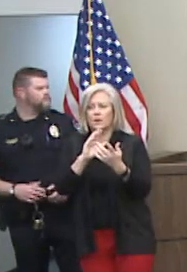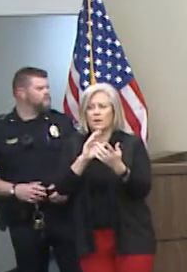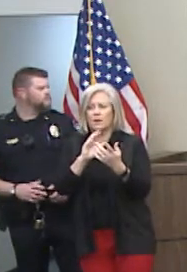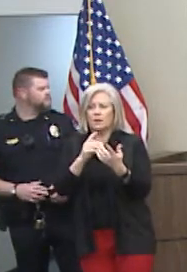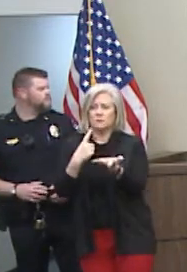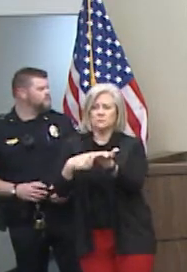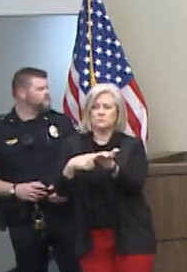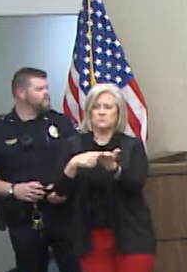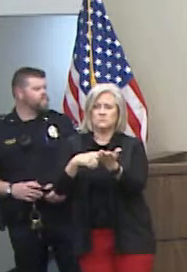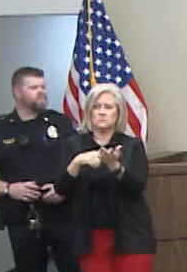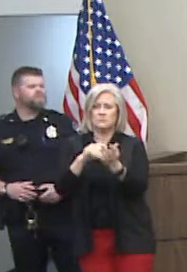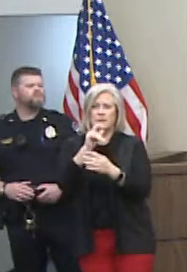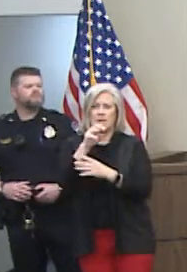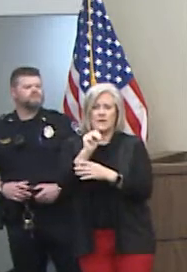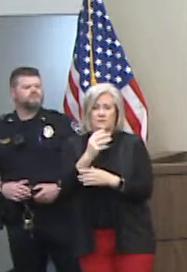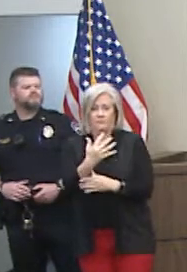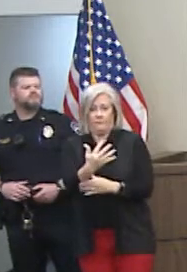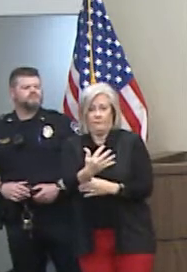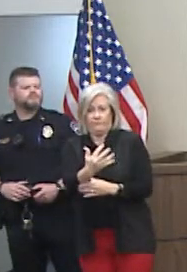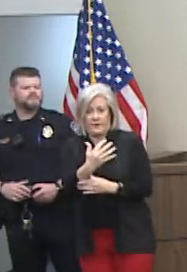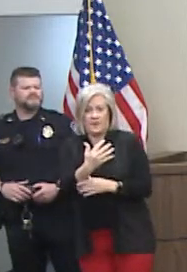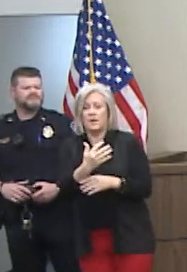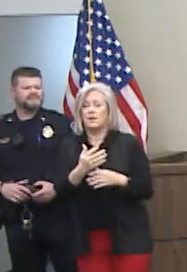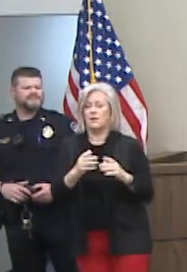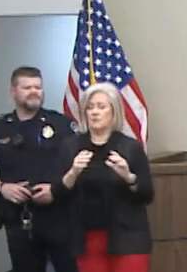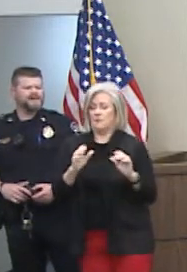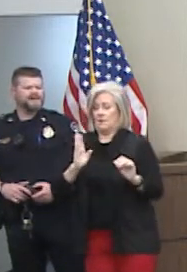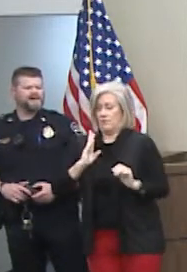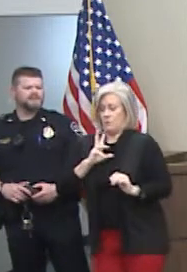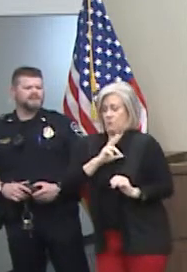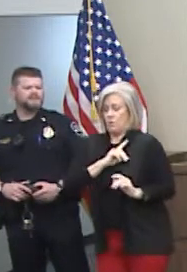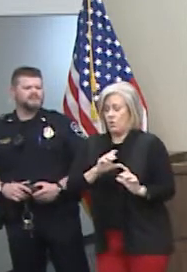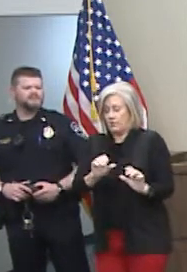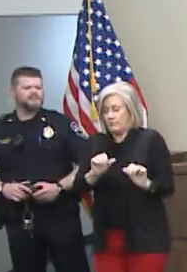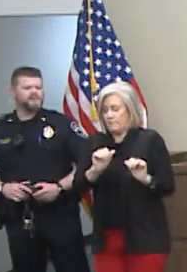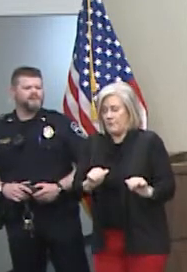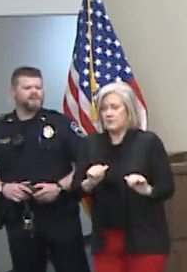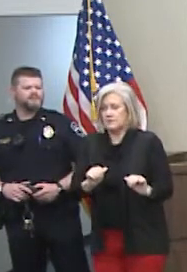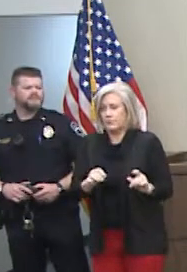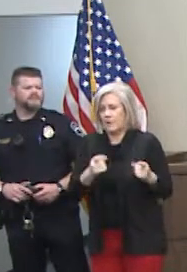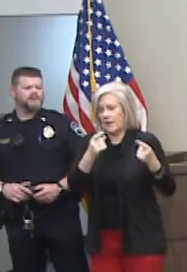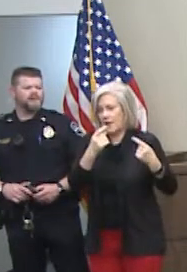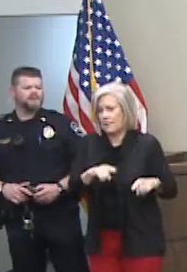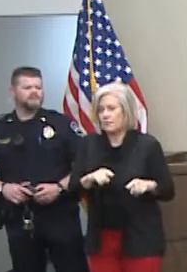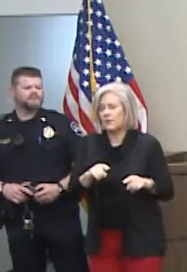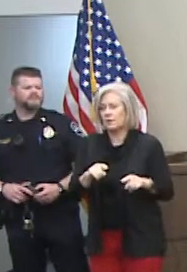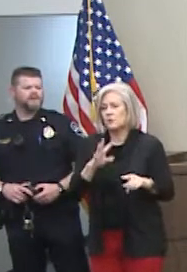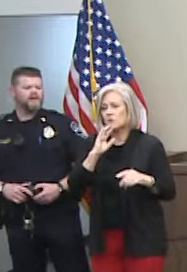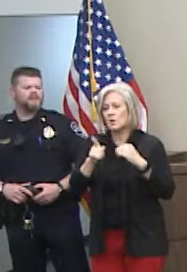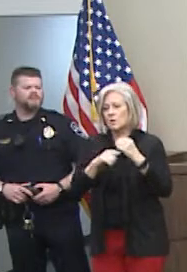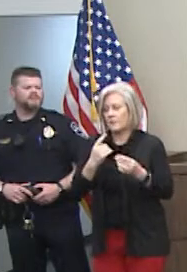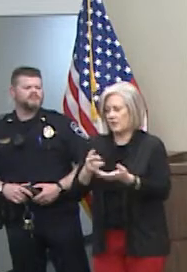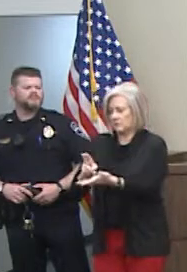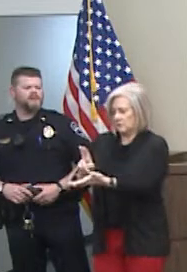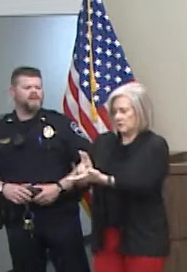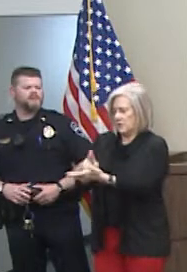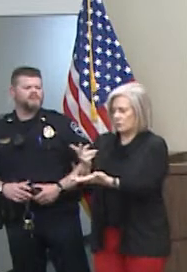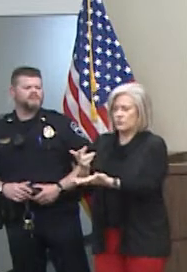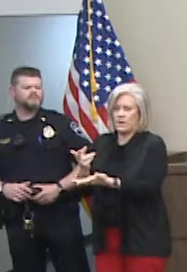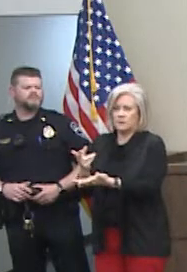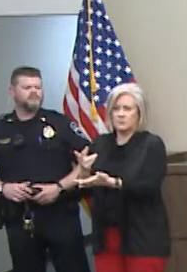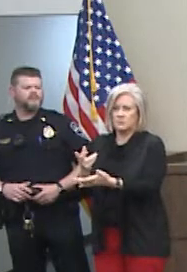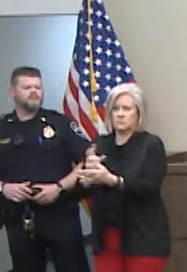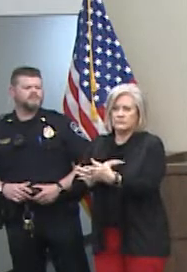the discussion and possible action by the board regarding consequences, possible contract, and employment implications, if any,